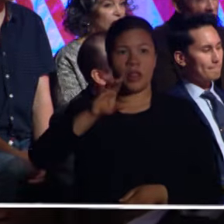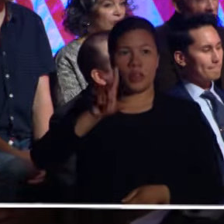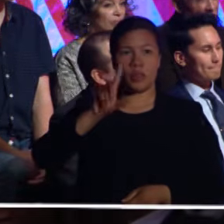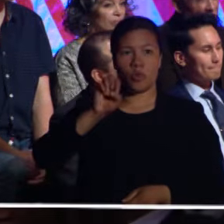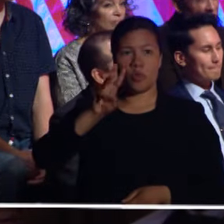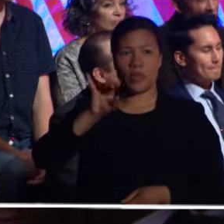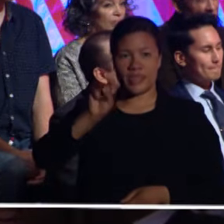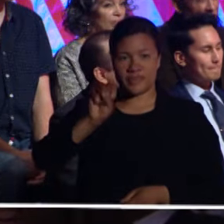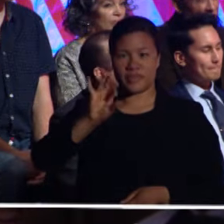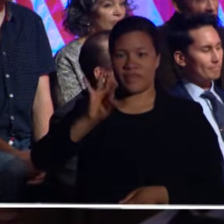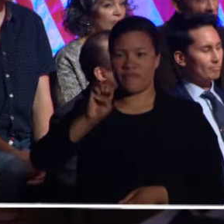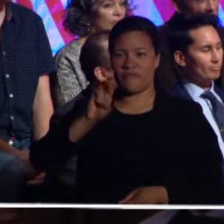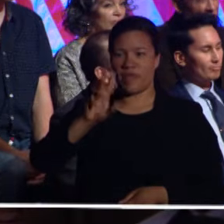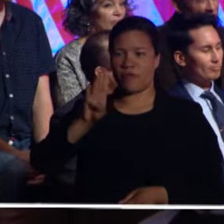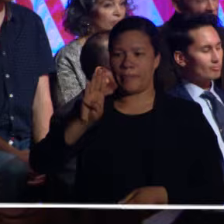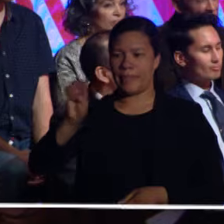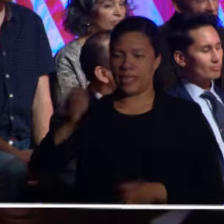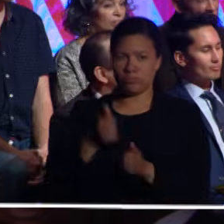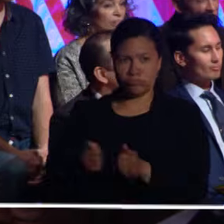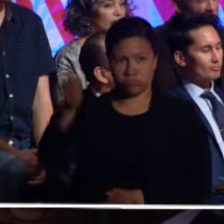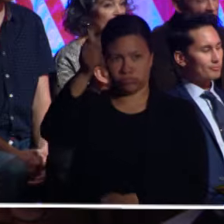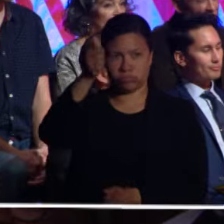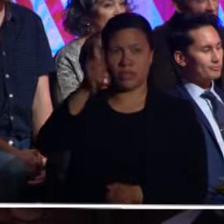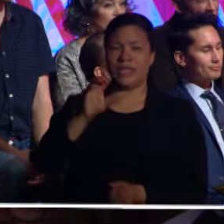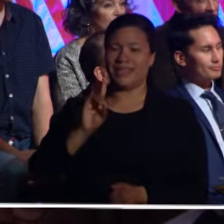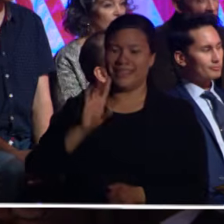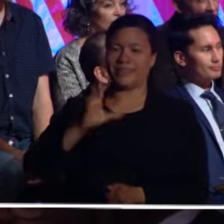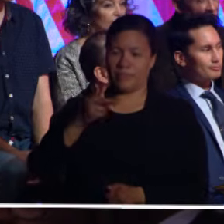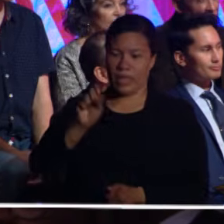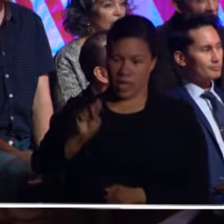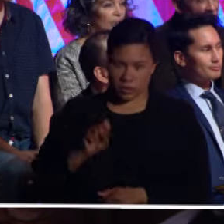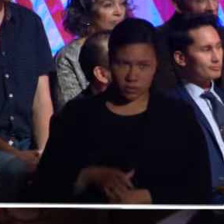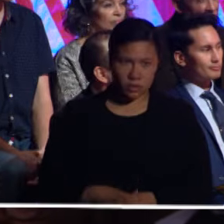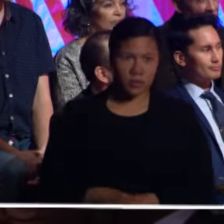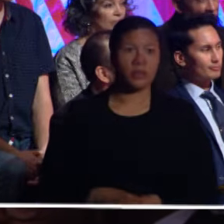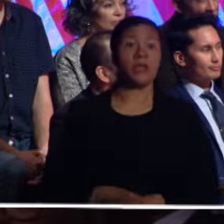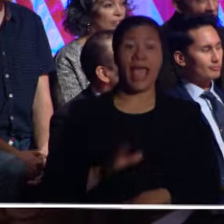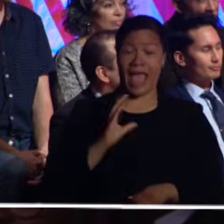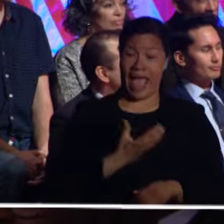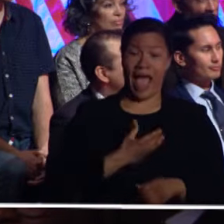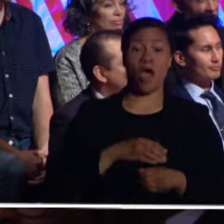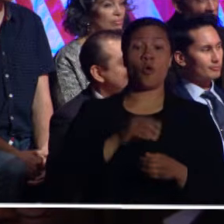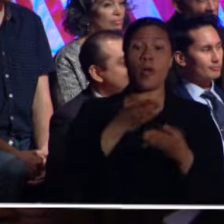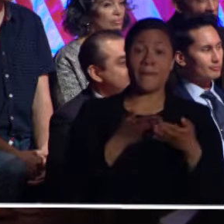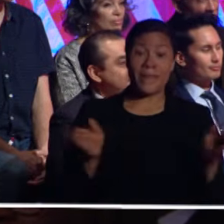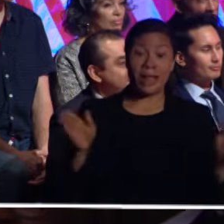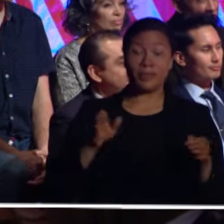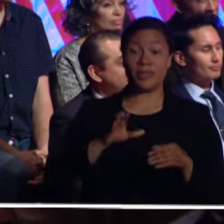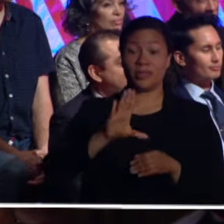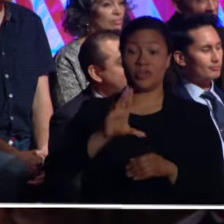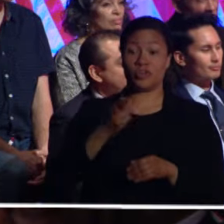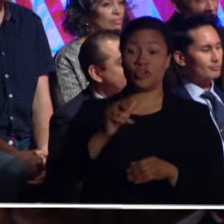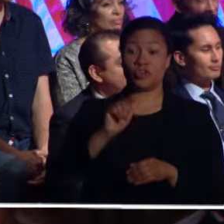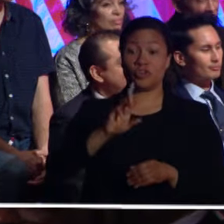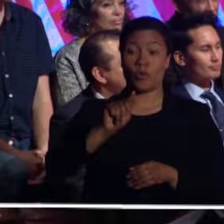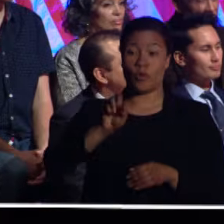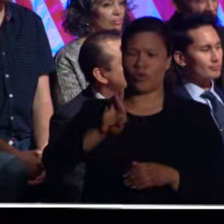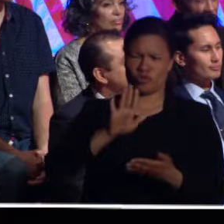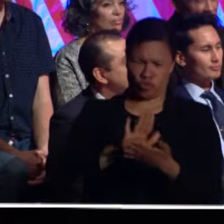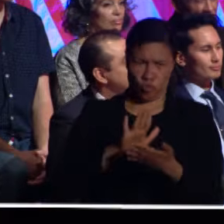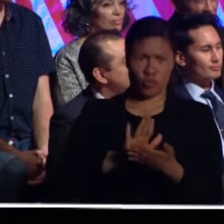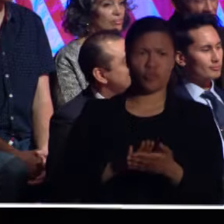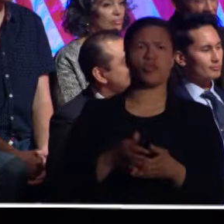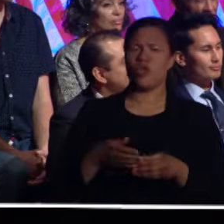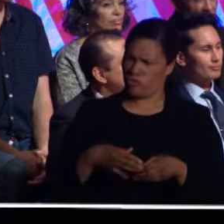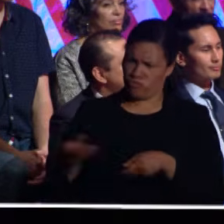steady oversight of our public charter schools, we will work with Councilmember Grasso and our partners on the council,